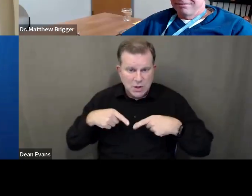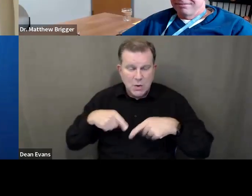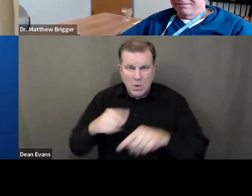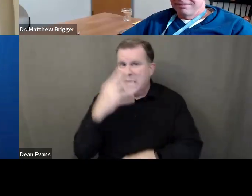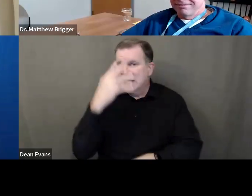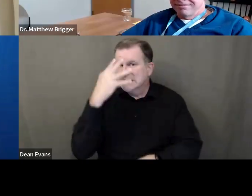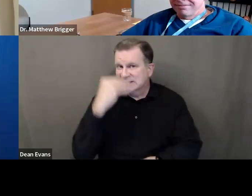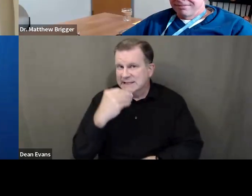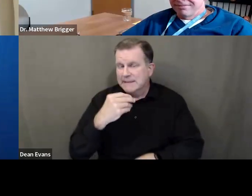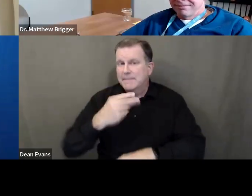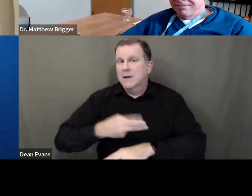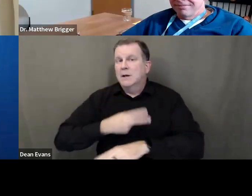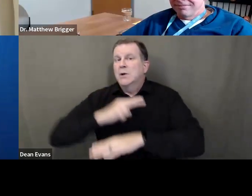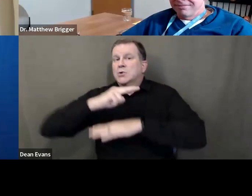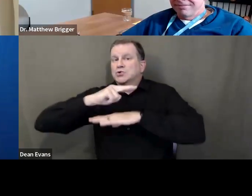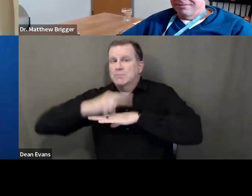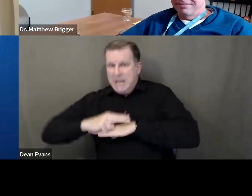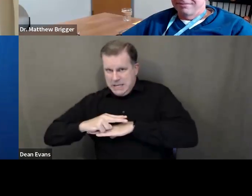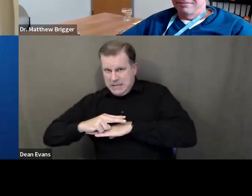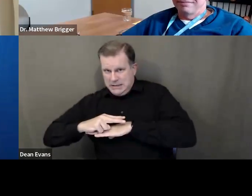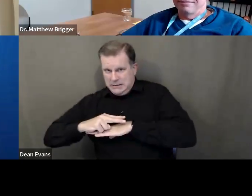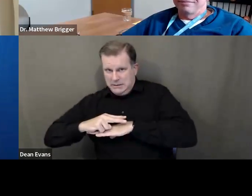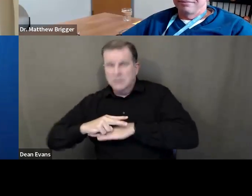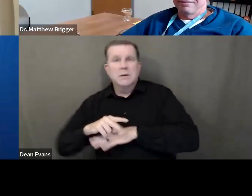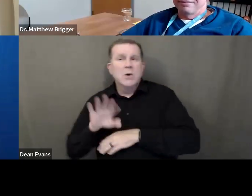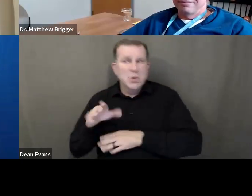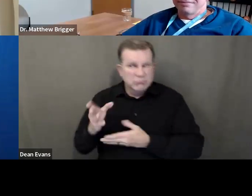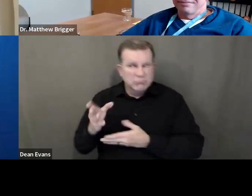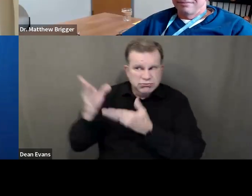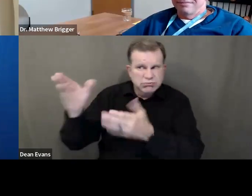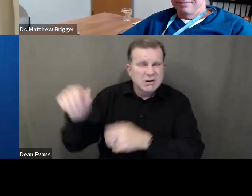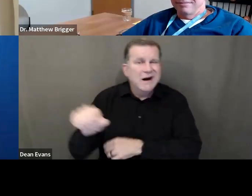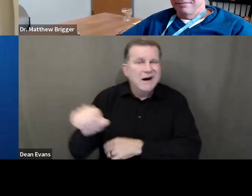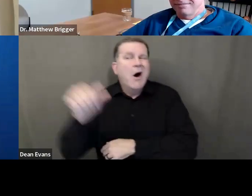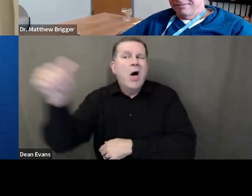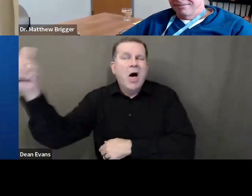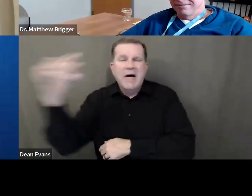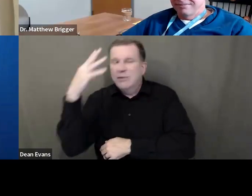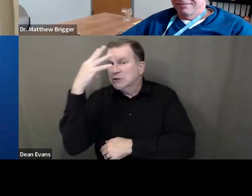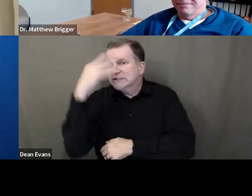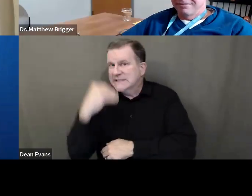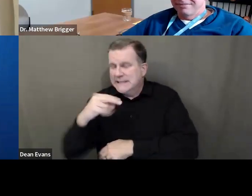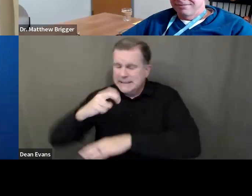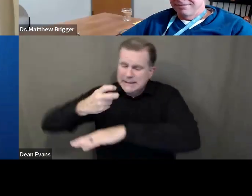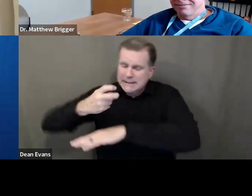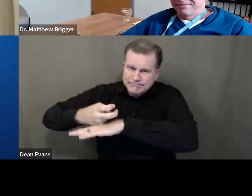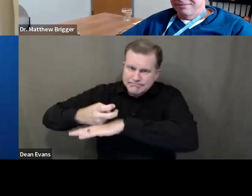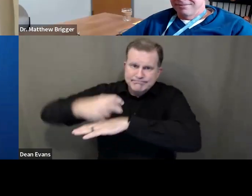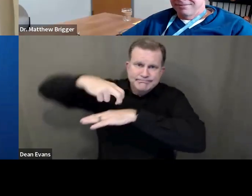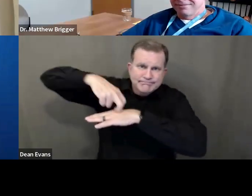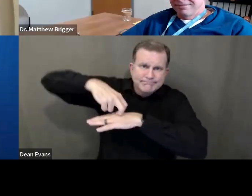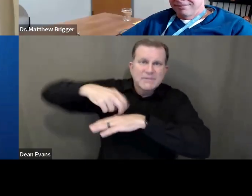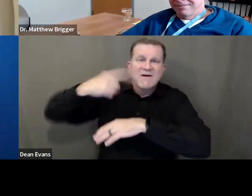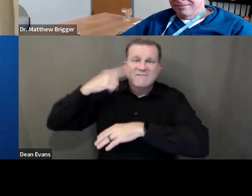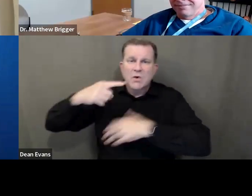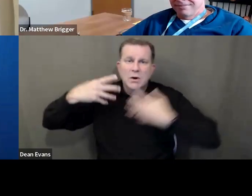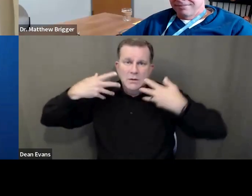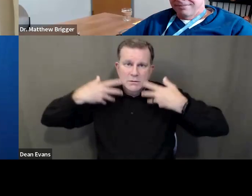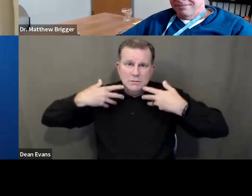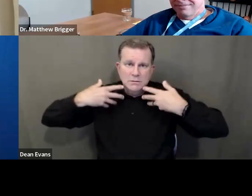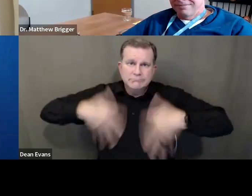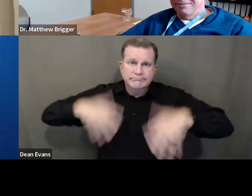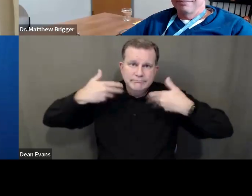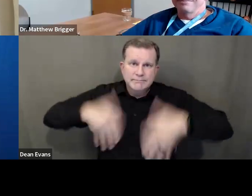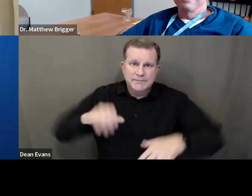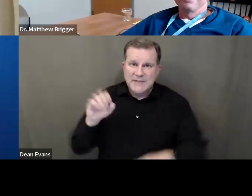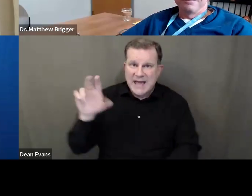recommend another sleeping position that allows for better clearance of coughing the secretions and getting them out? And this is